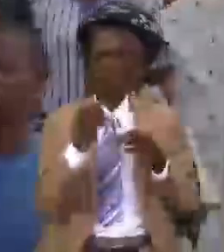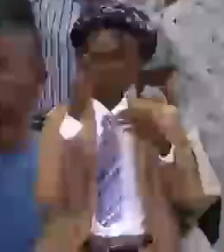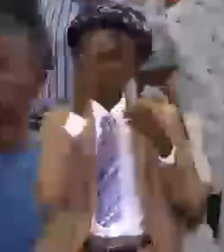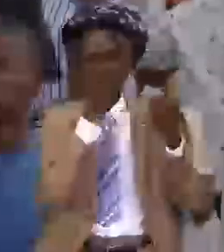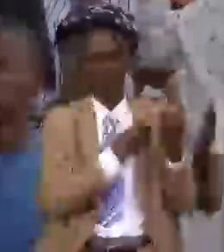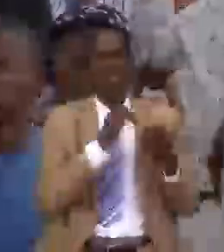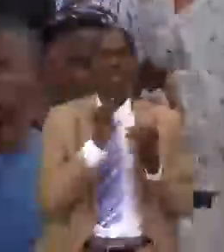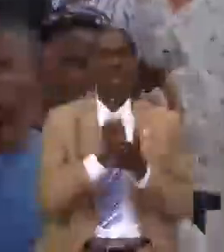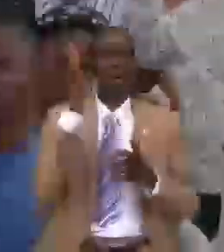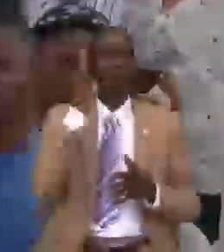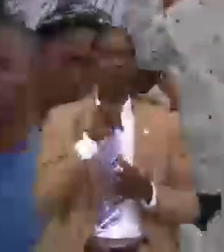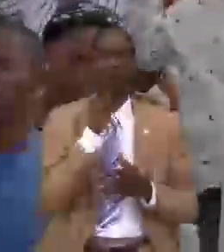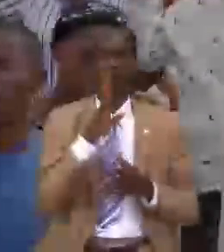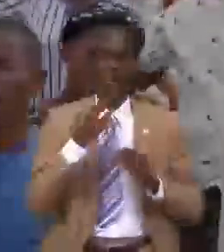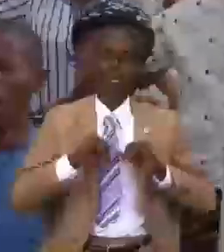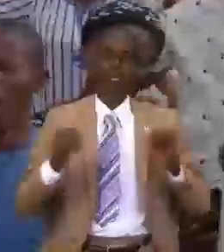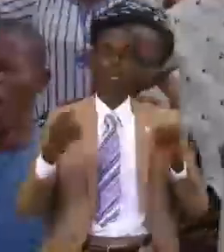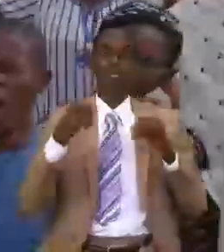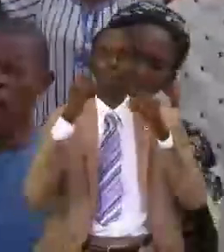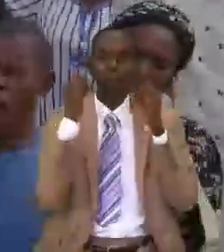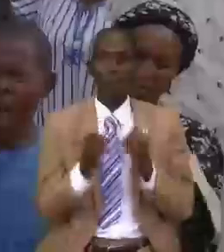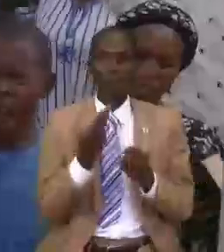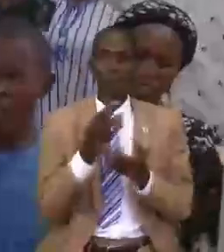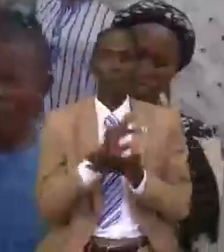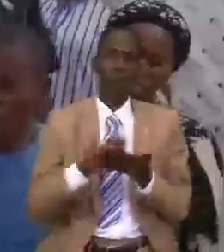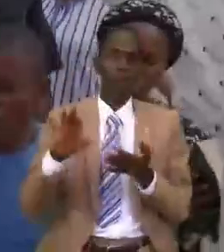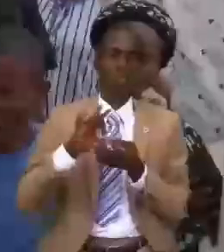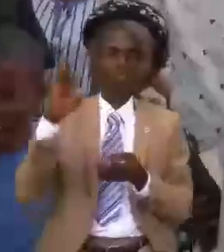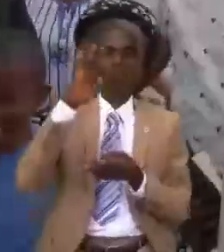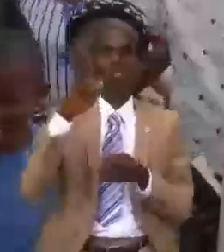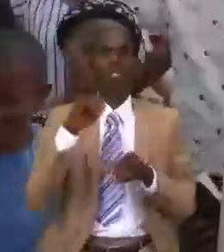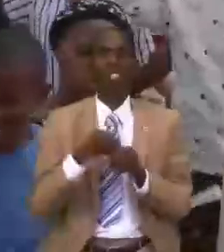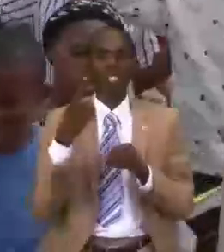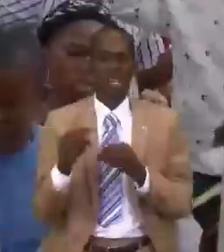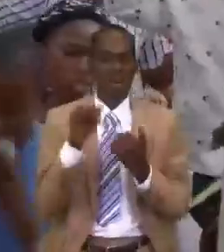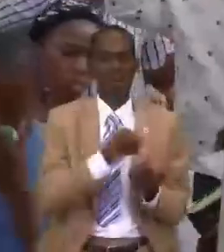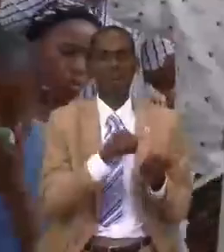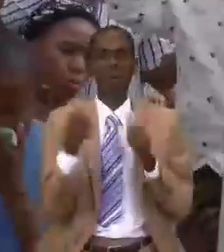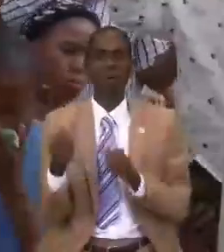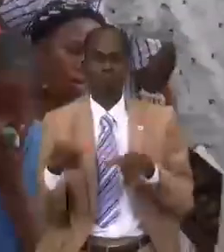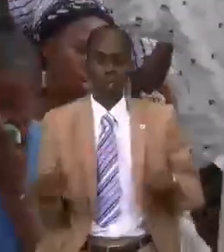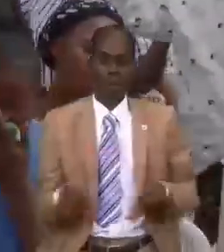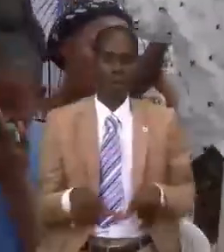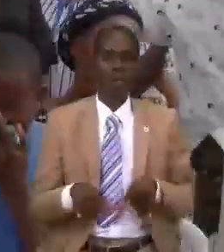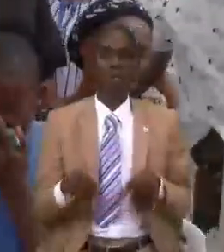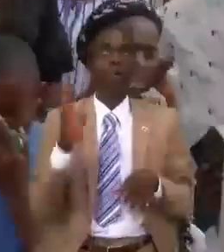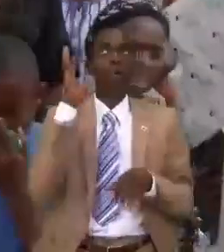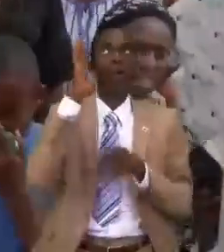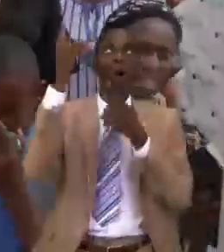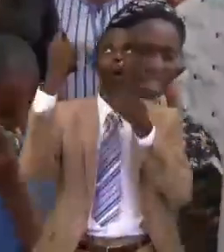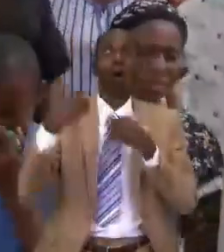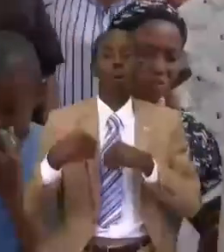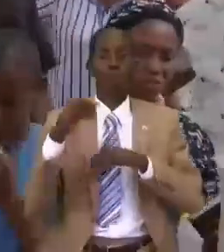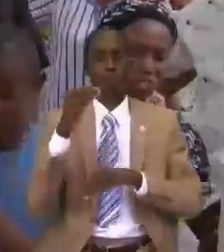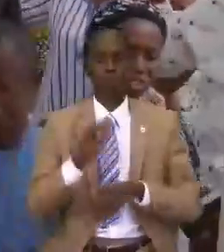Holy Ghost in the baptismal measure will come upon your life. And then you'll find the